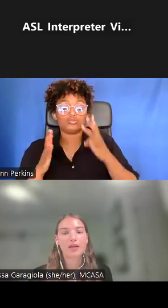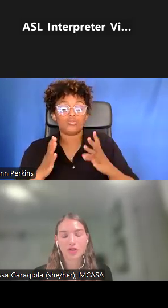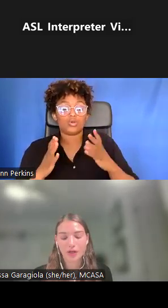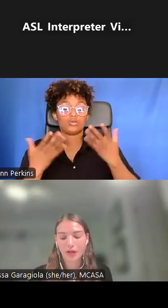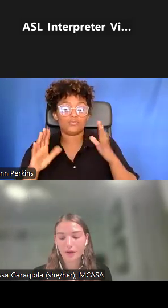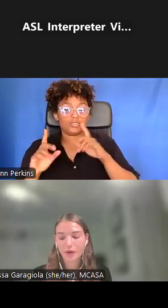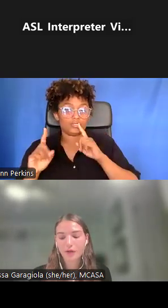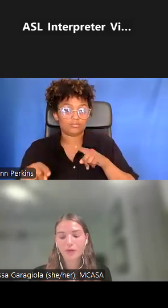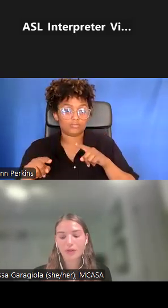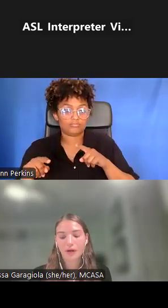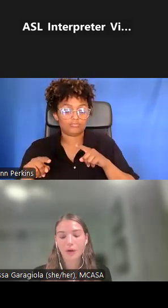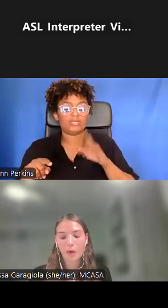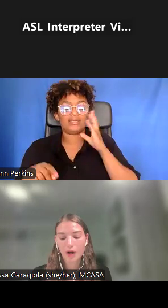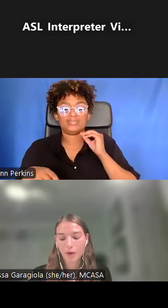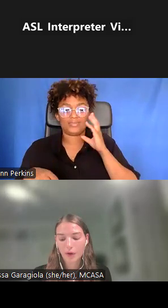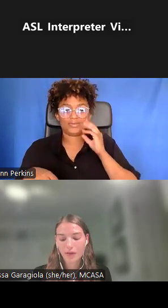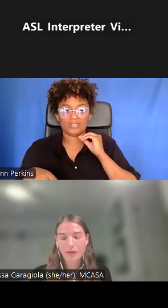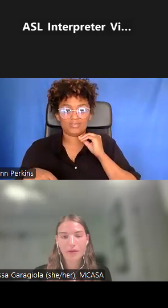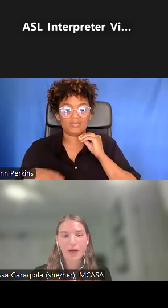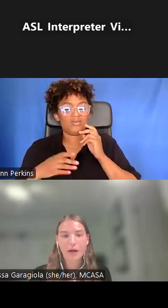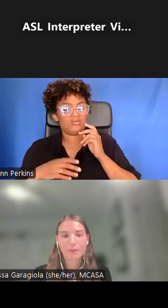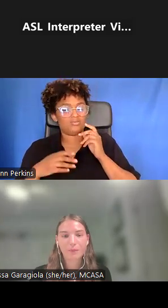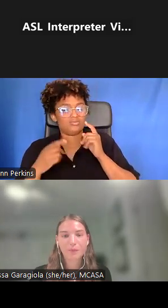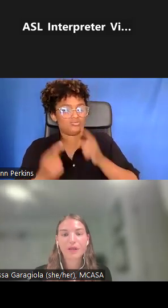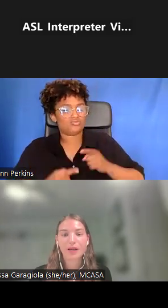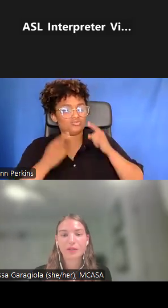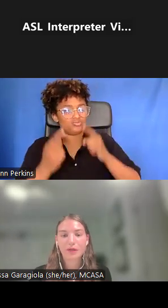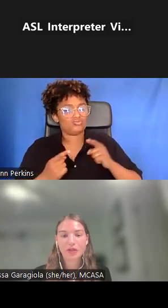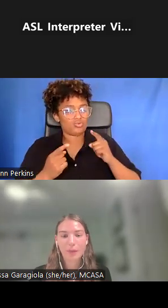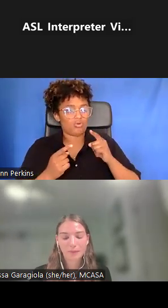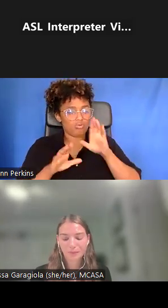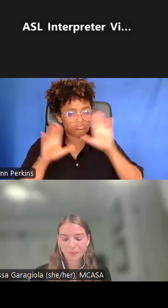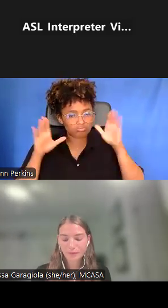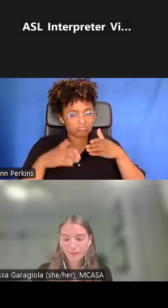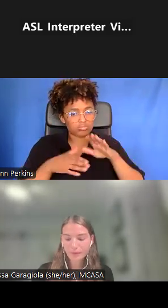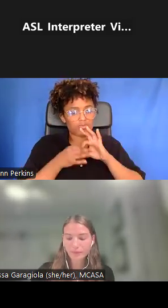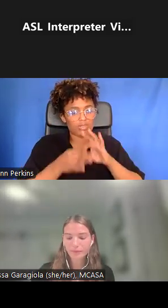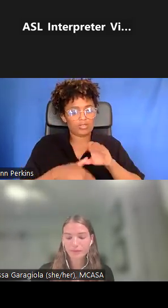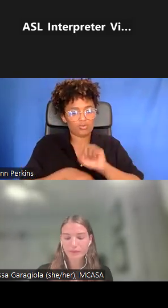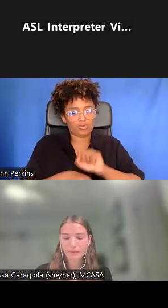trouble concentrating due to their work with clients who experience trauma.